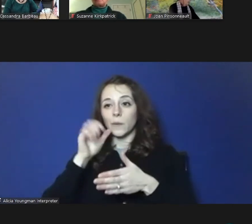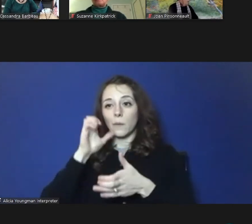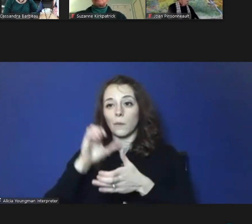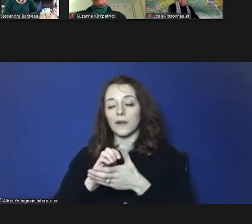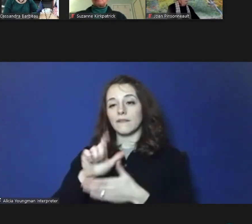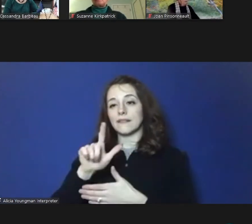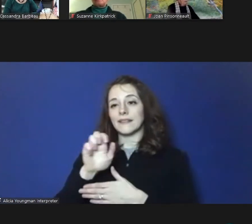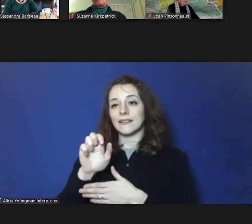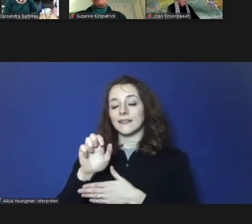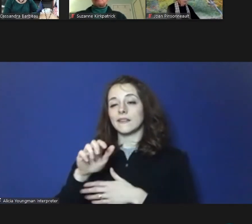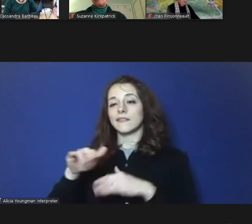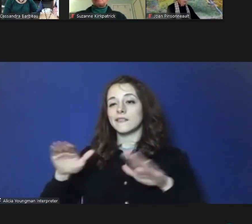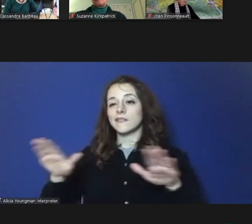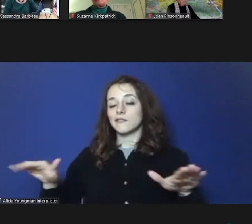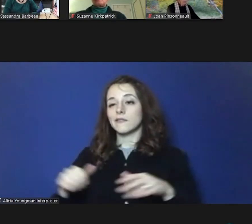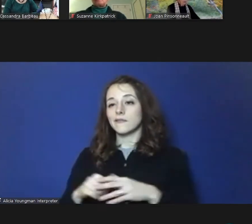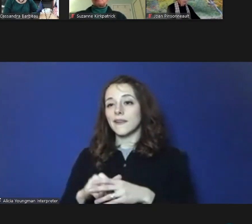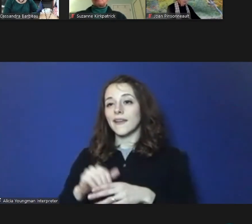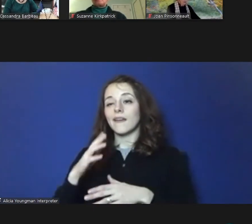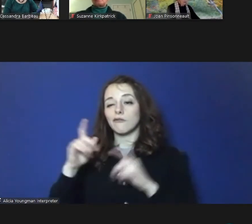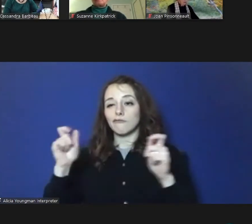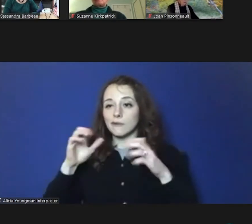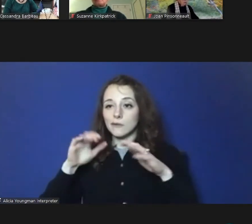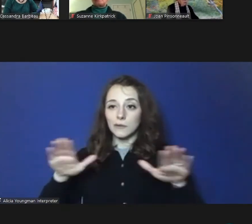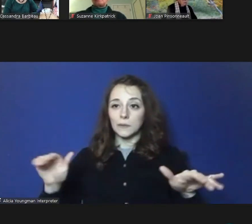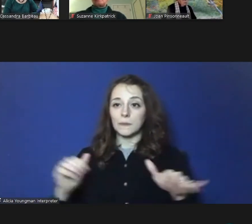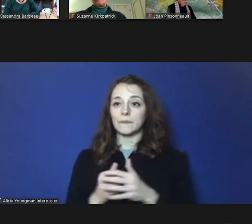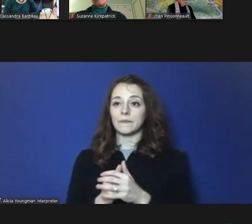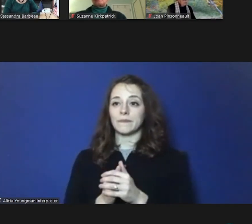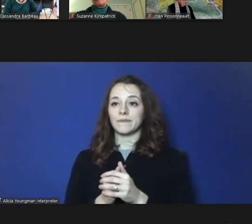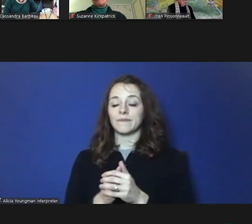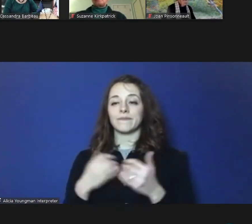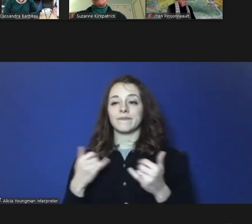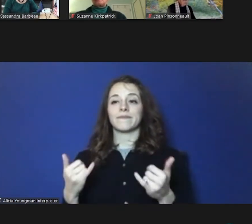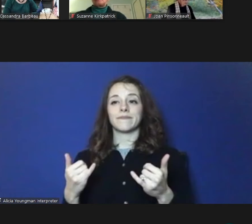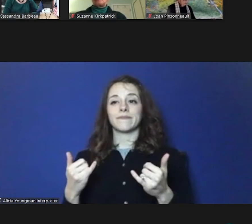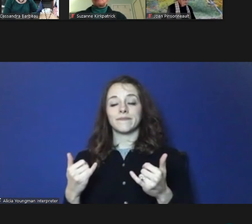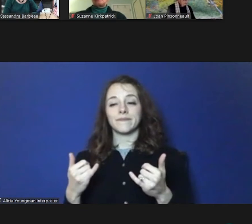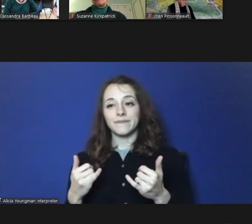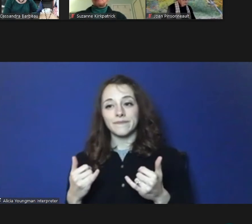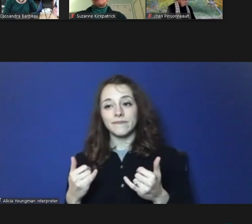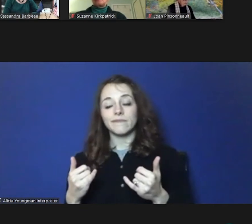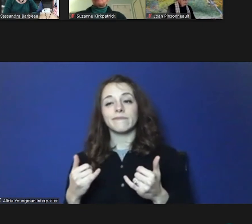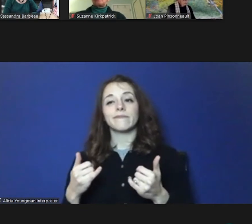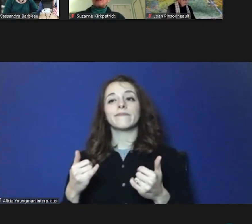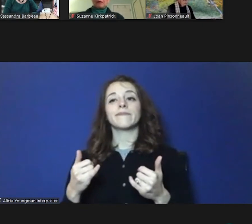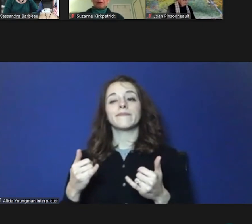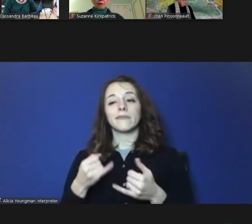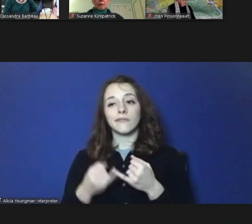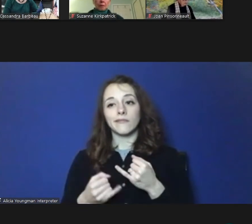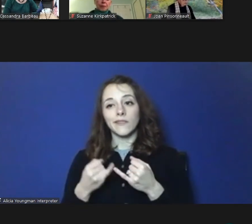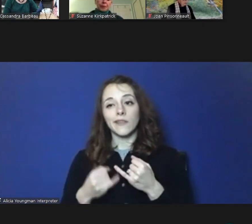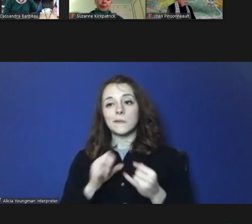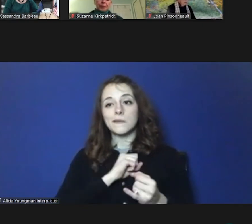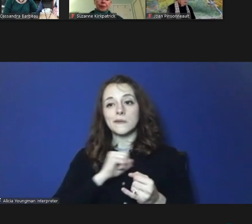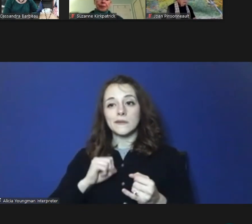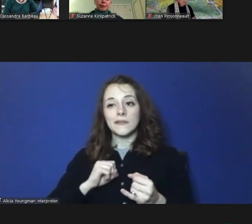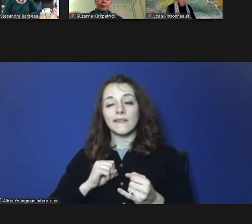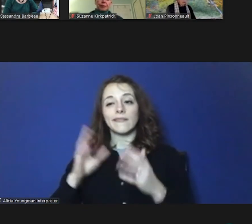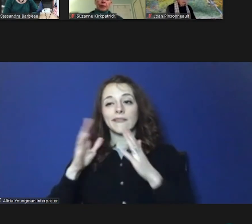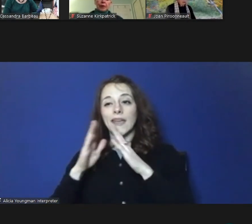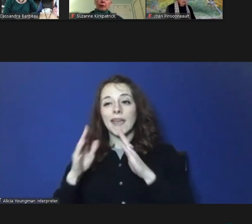Lee, his children and grandchildren. Now therefore be it resolved that the Senate and House